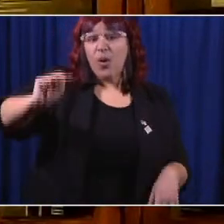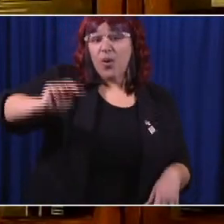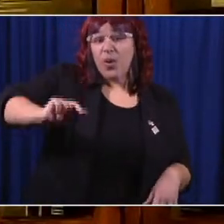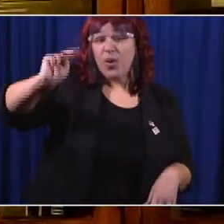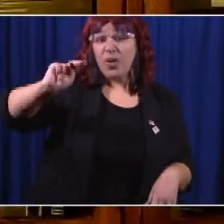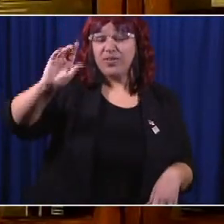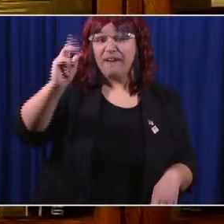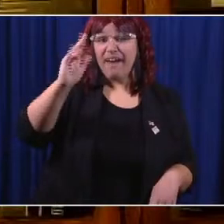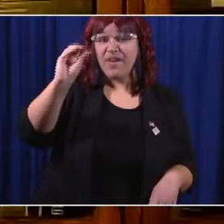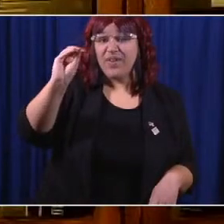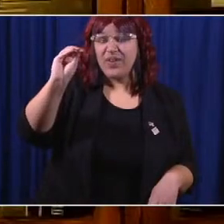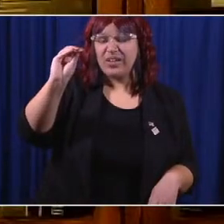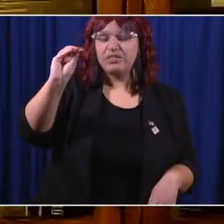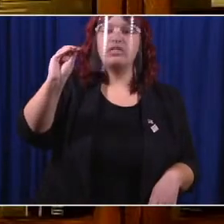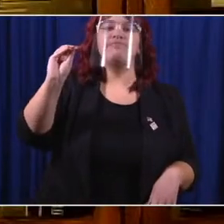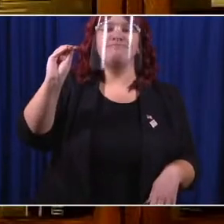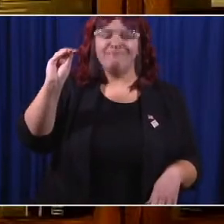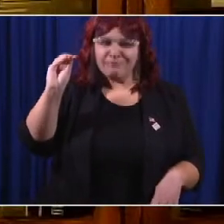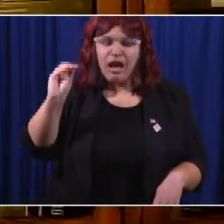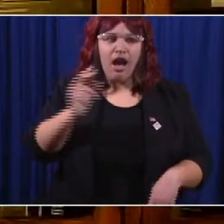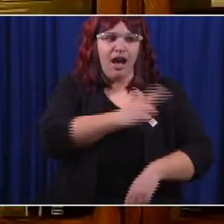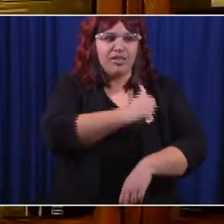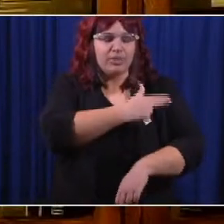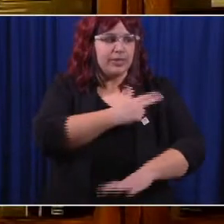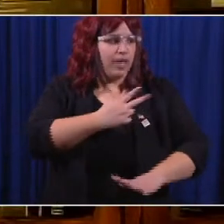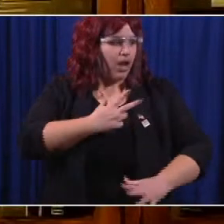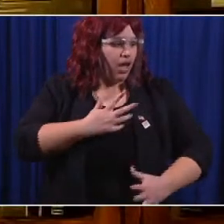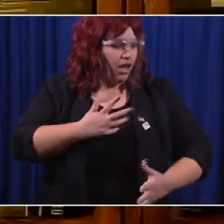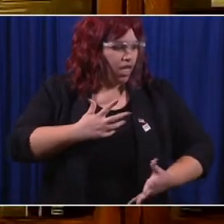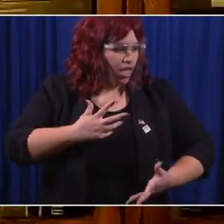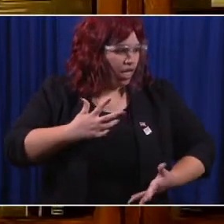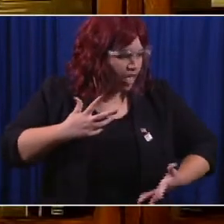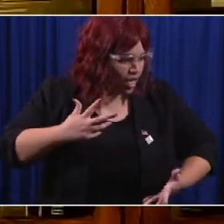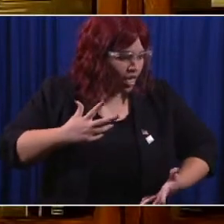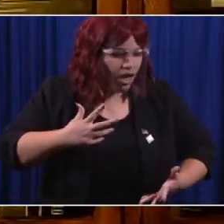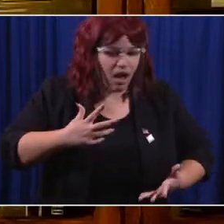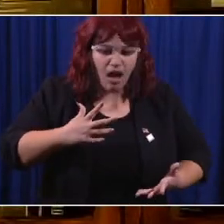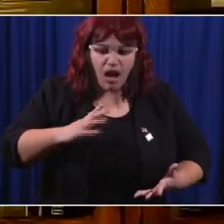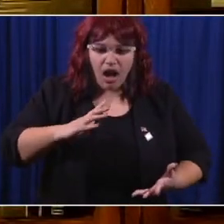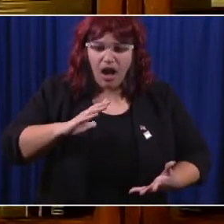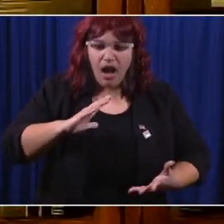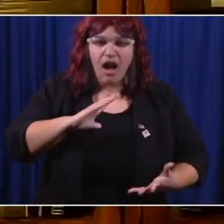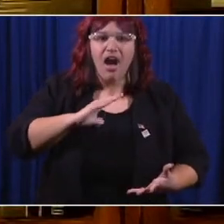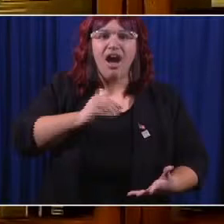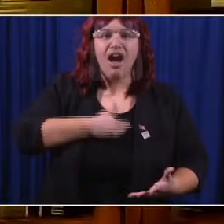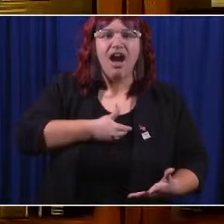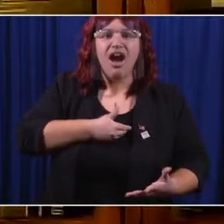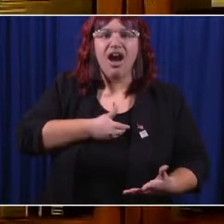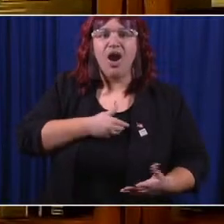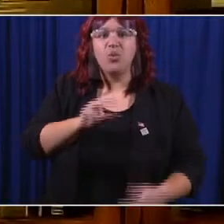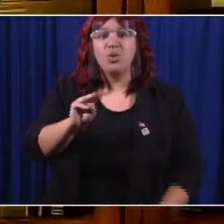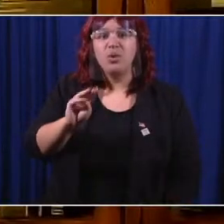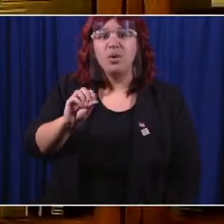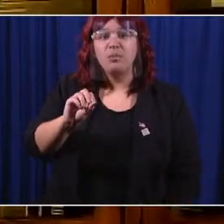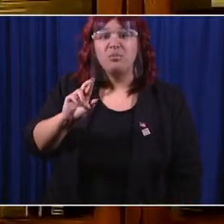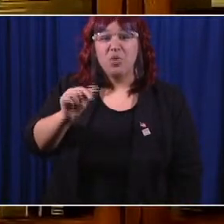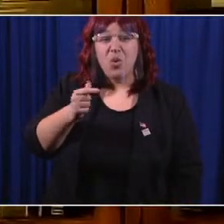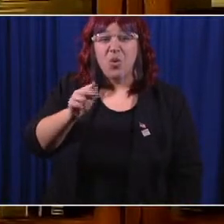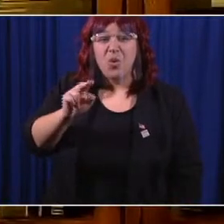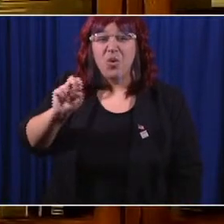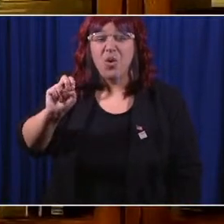truck because they had exceeded the capacity of their on-site morgue for patients who have passed away. So